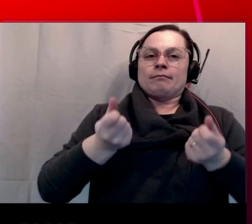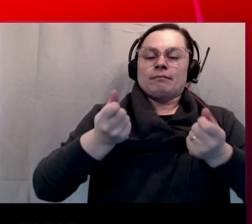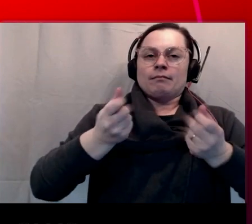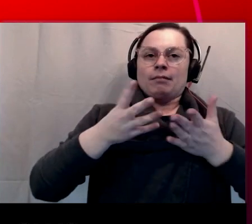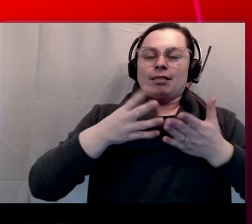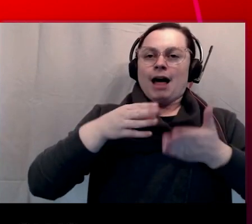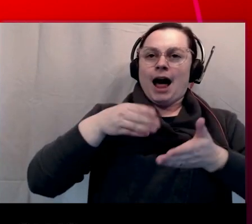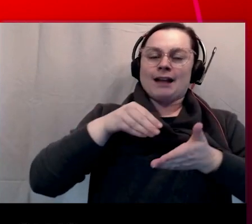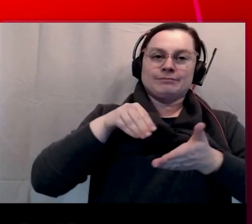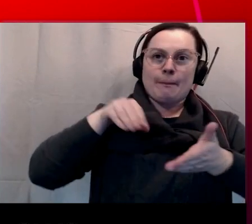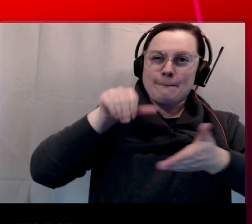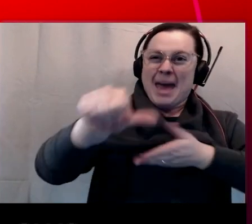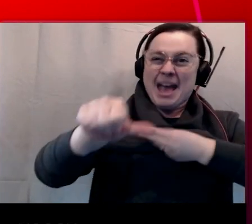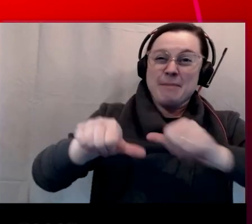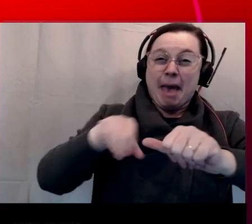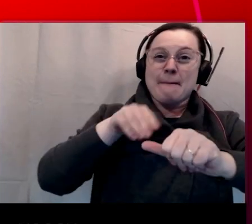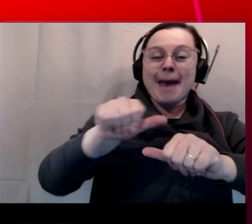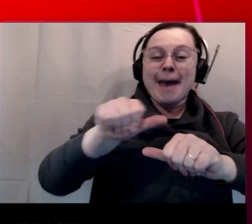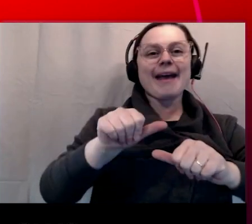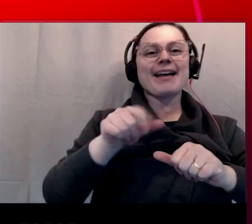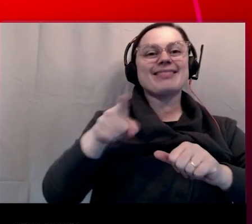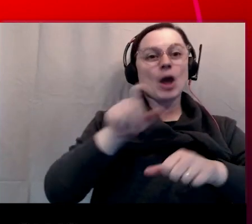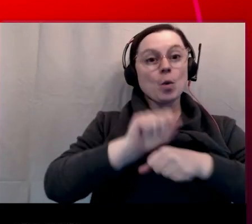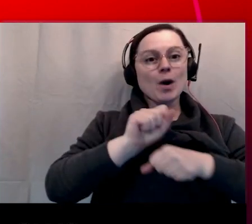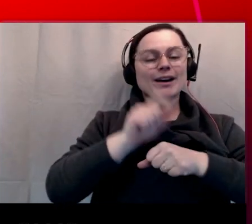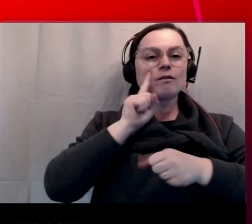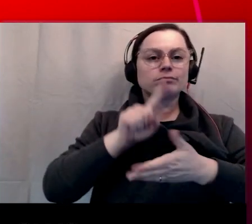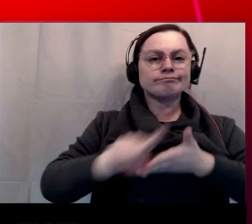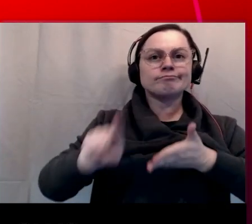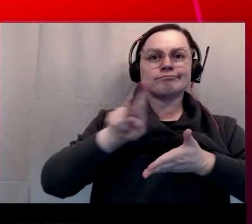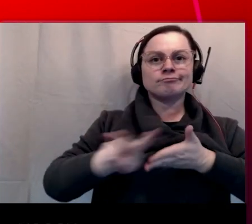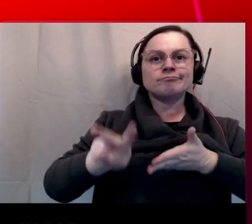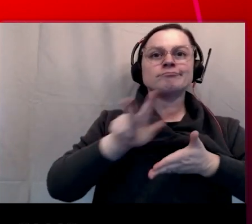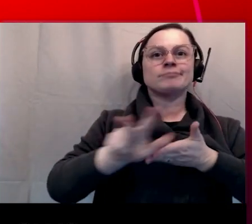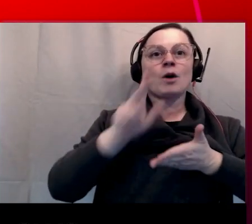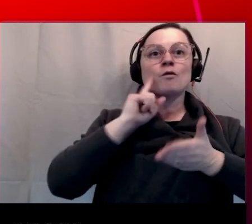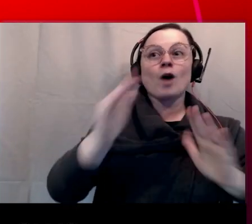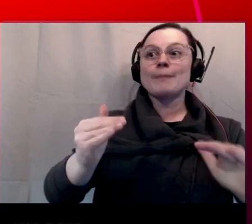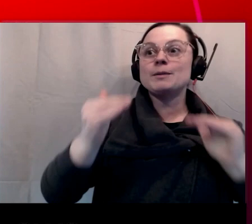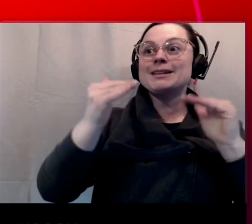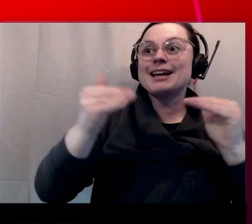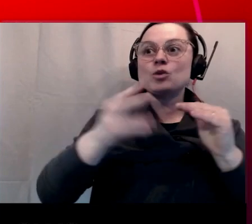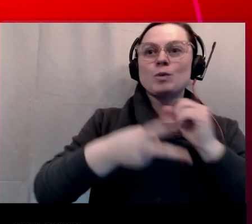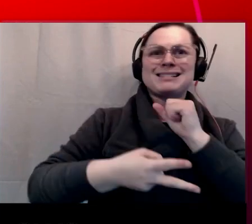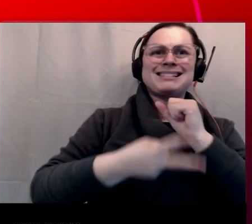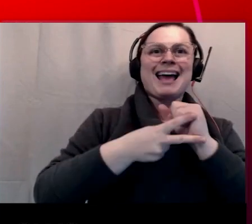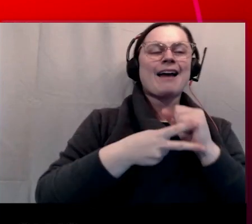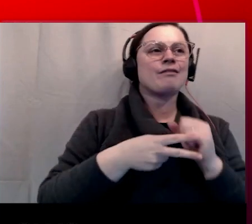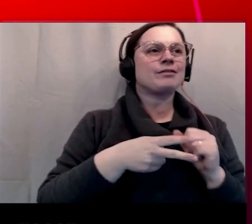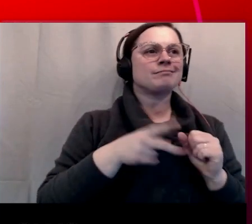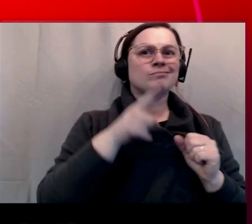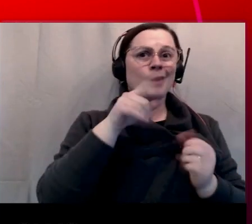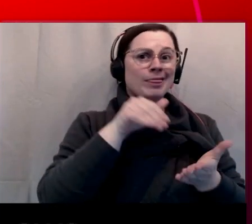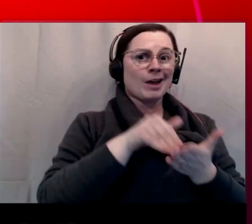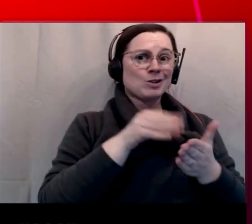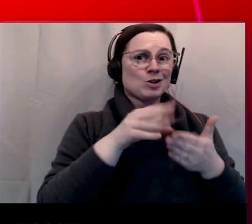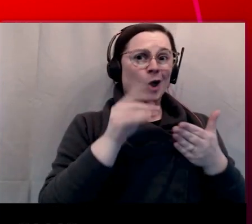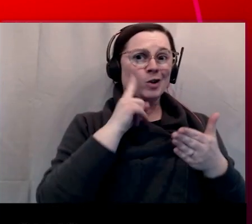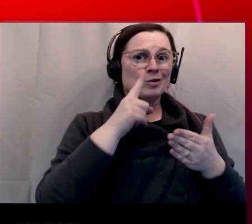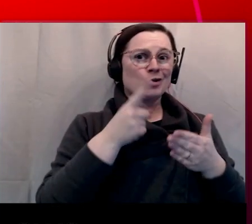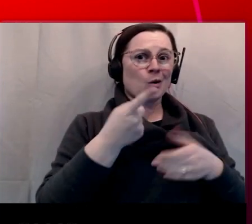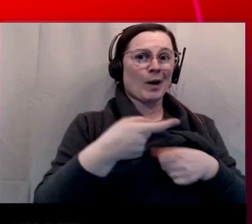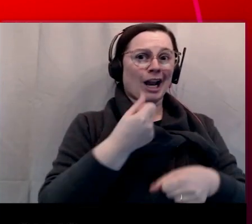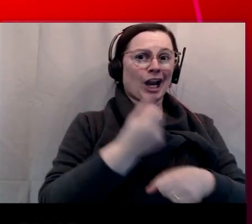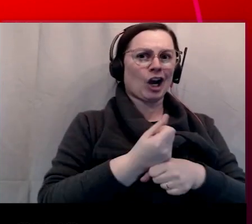they're working like several weeks to get an optimization that's going to save $1,000 a year. It's like, that wasn't a good trade. Yeah, it